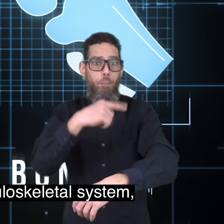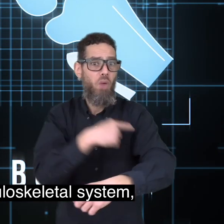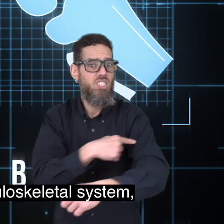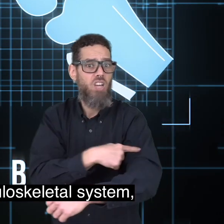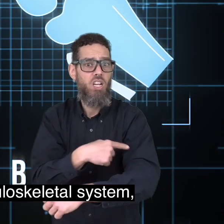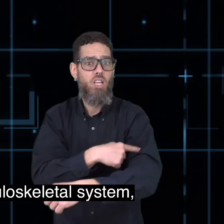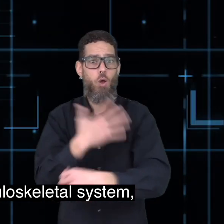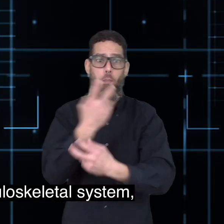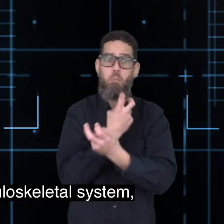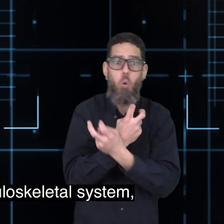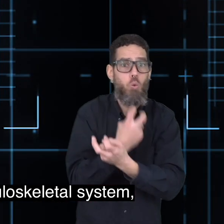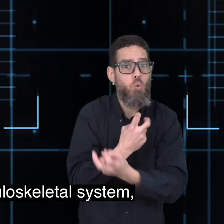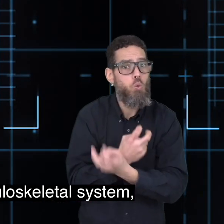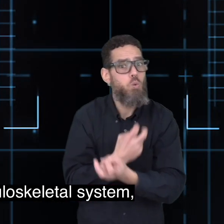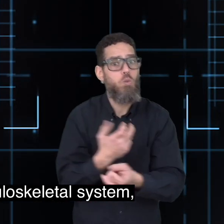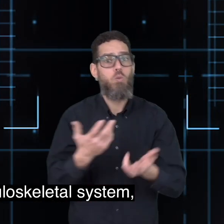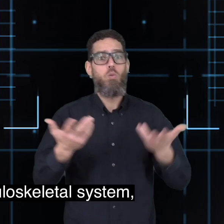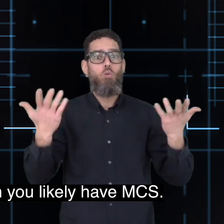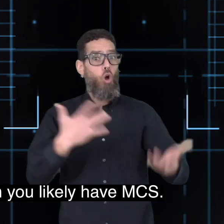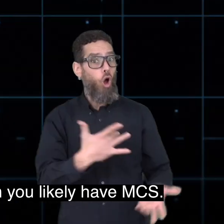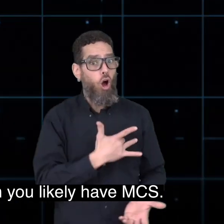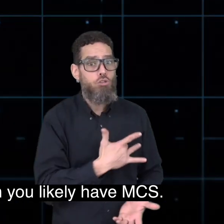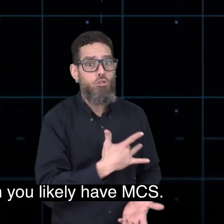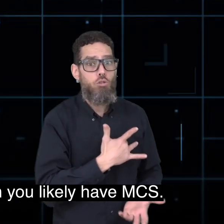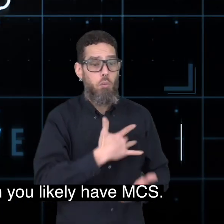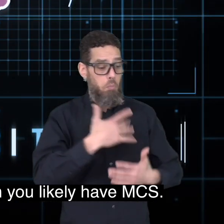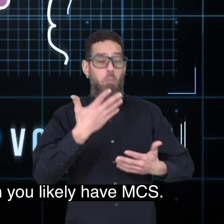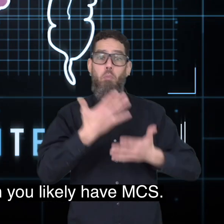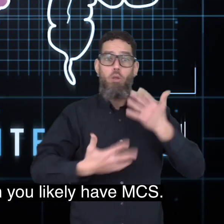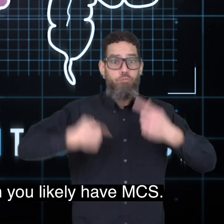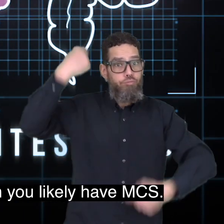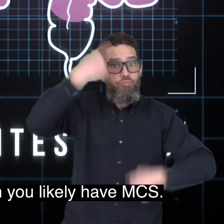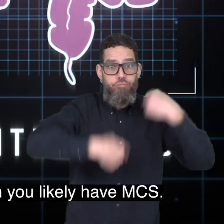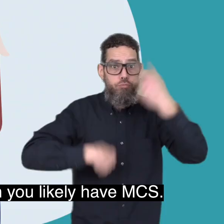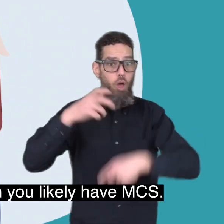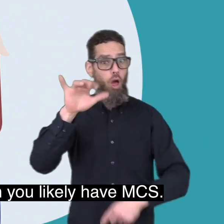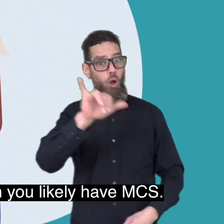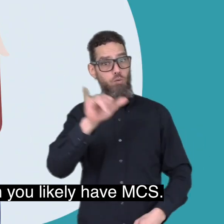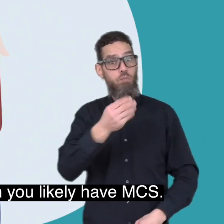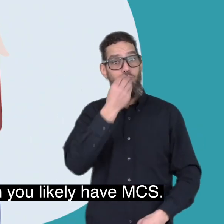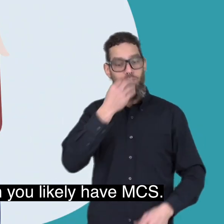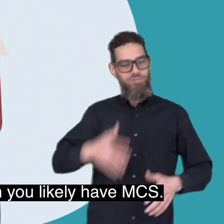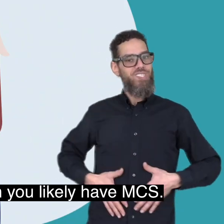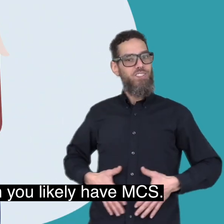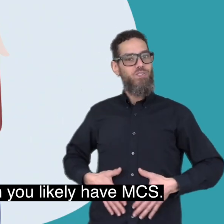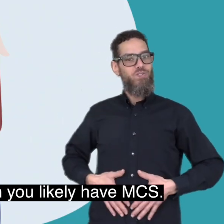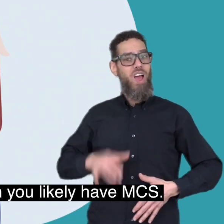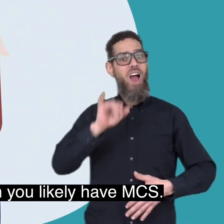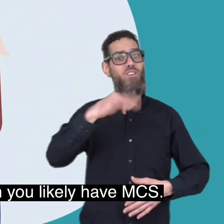musculoskeletal, cardiovascular, and the digestive system, then you likely